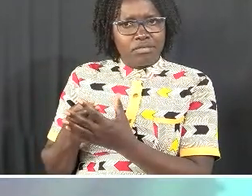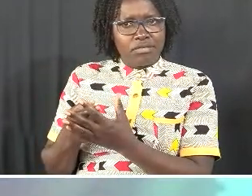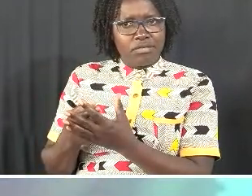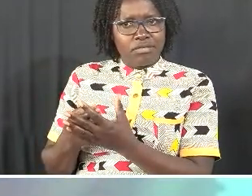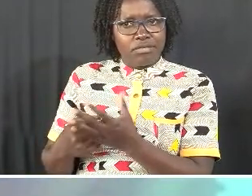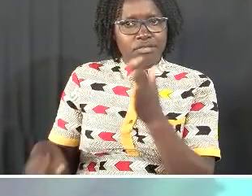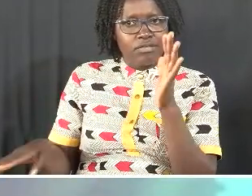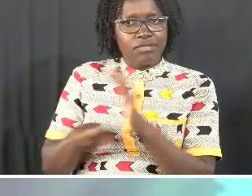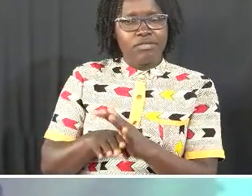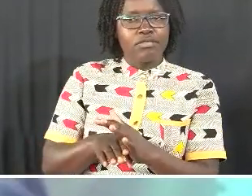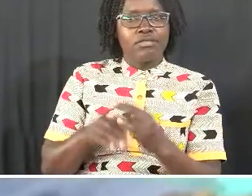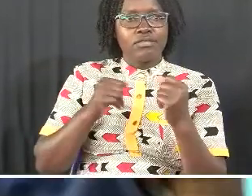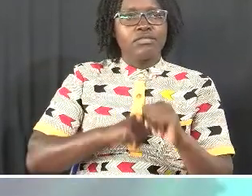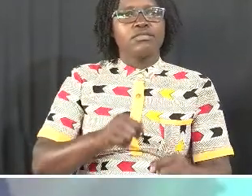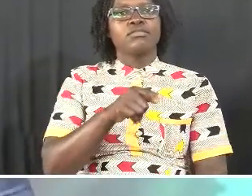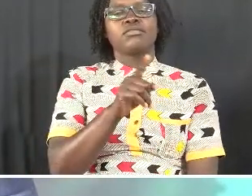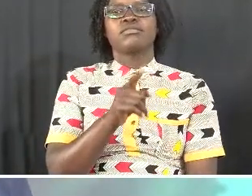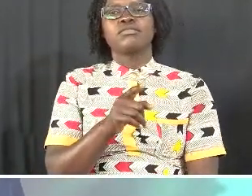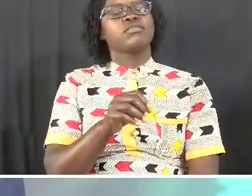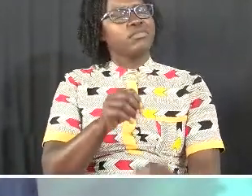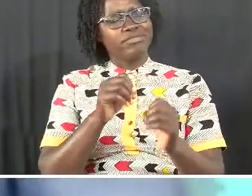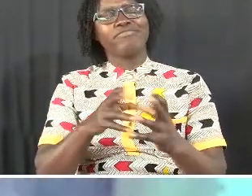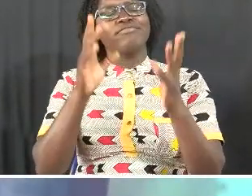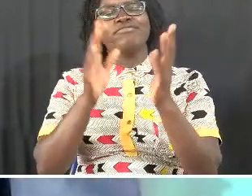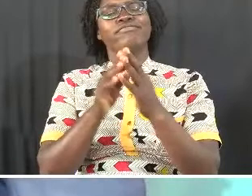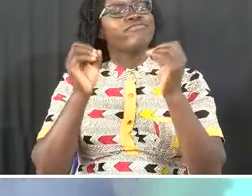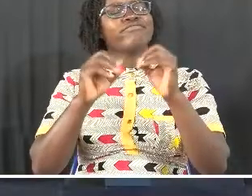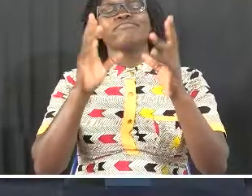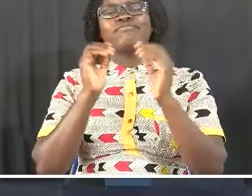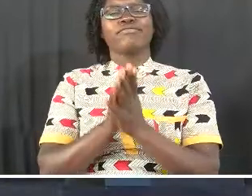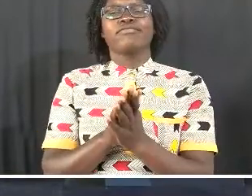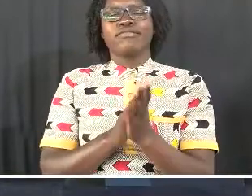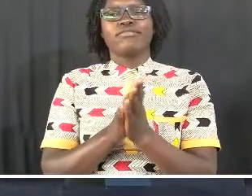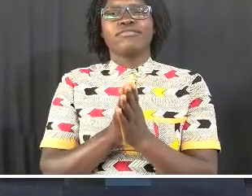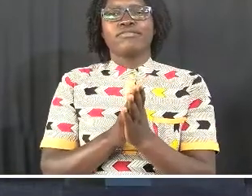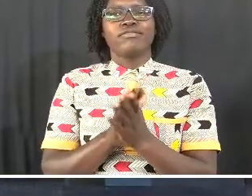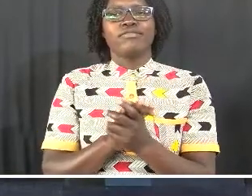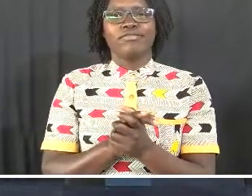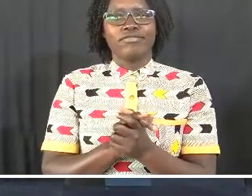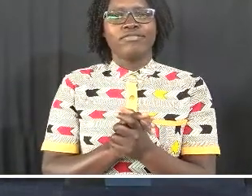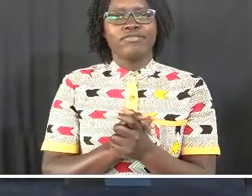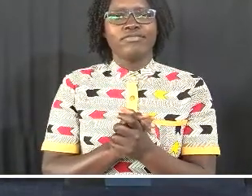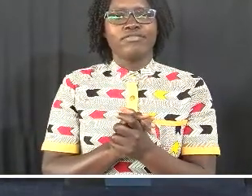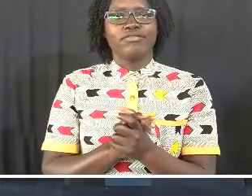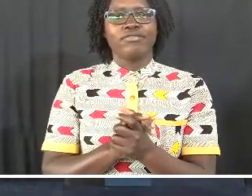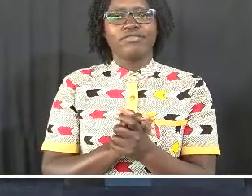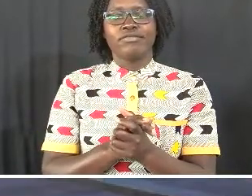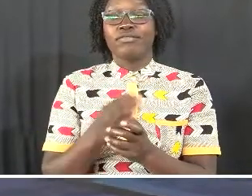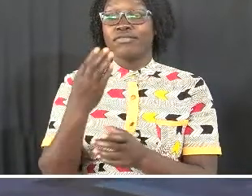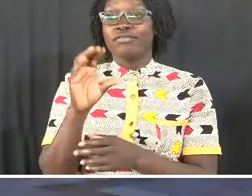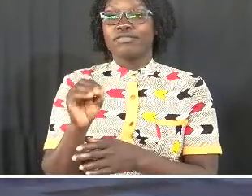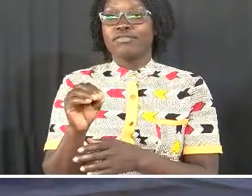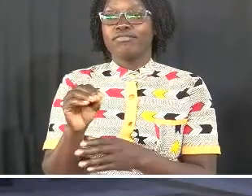They said, yeah, take it, take that month's salary. so that the CEO can